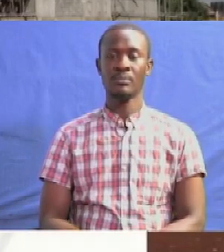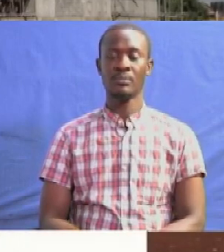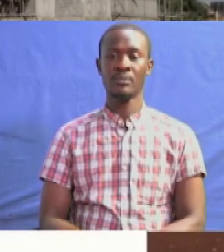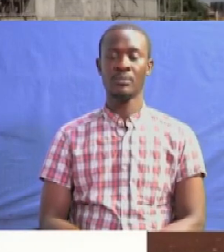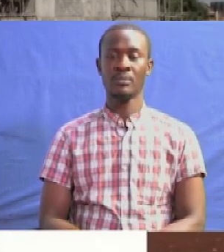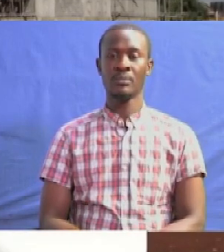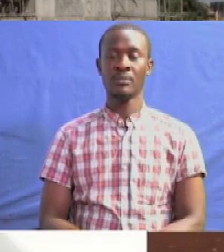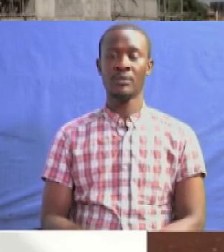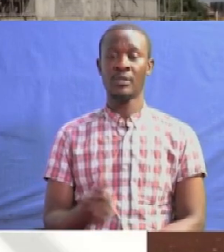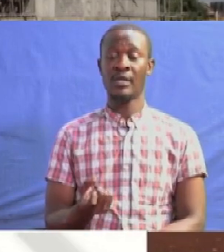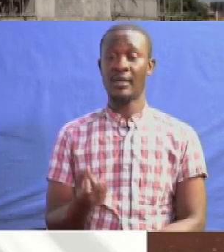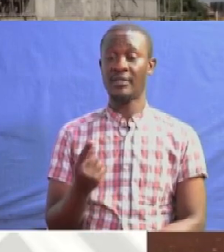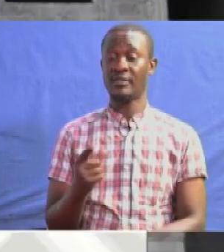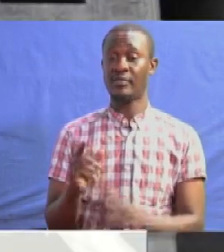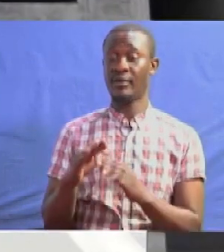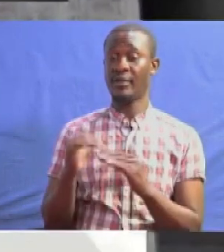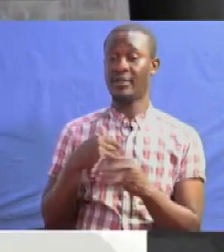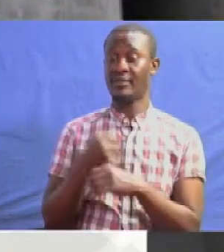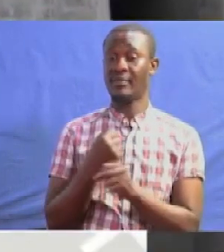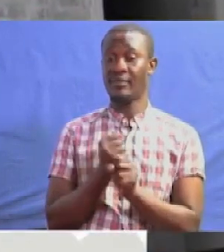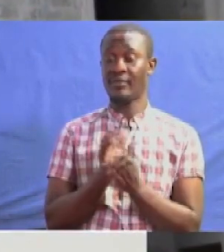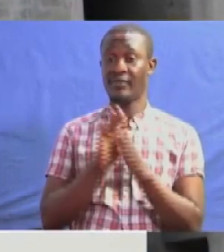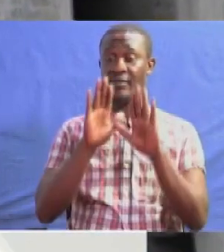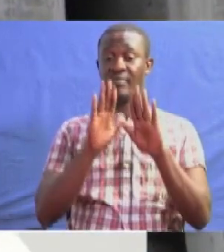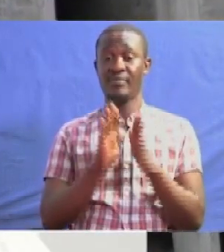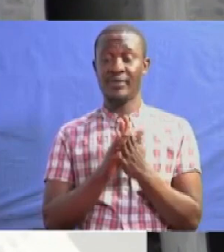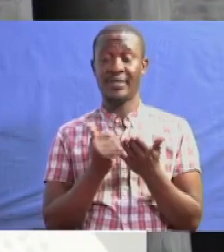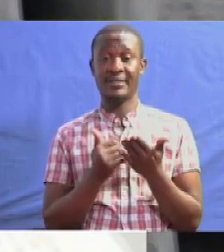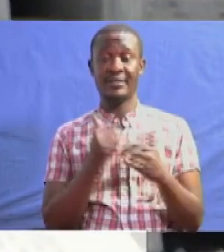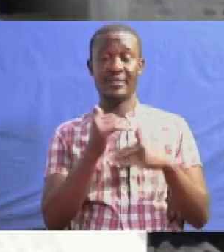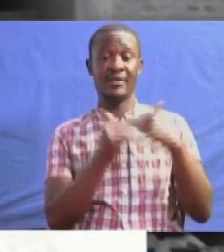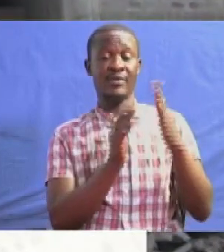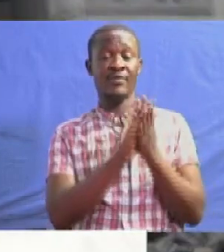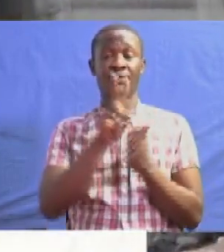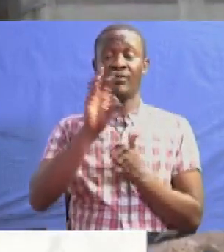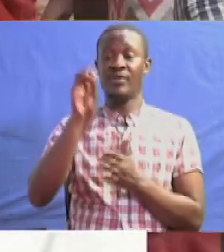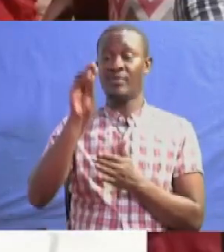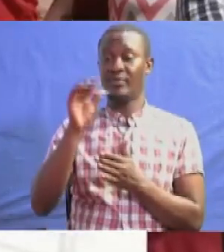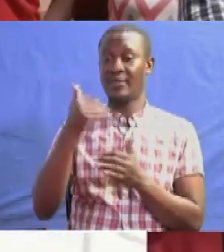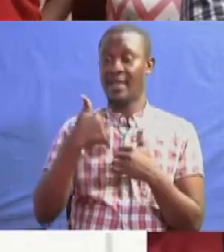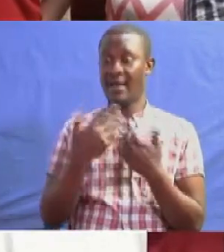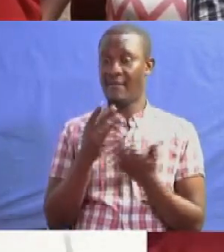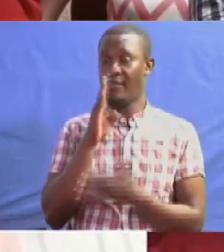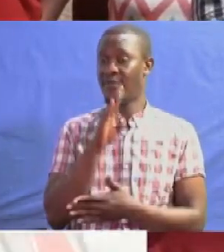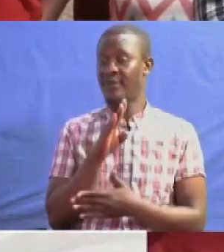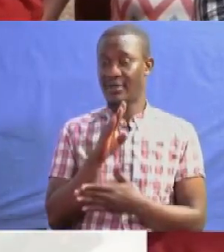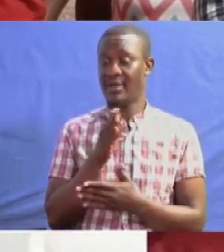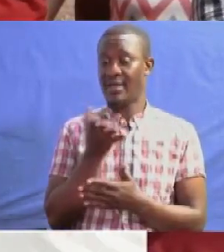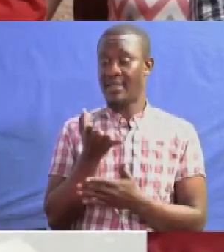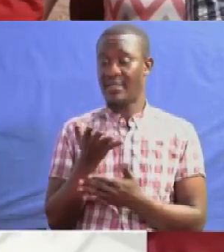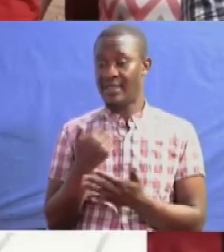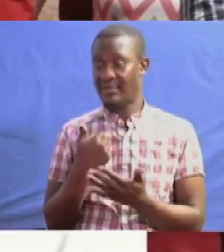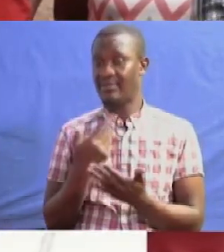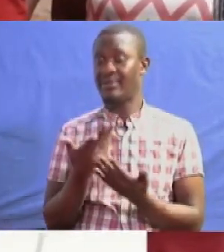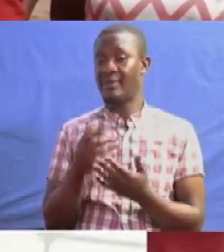Thika Town's affordable housing initiative is making significant strides, with 20% of its work having been completed. This is according to